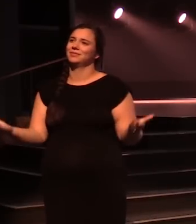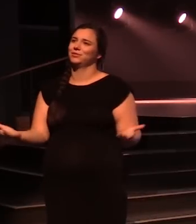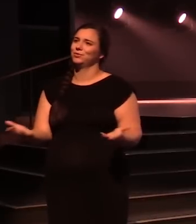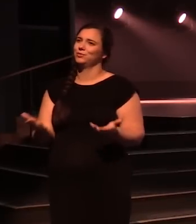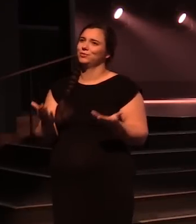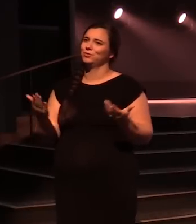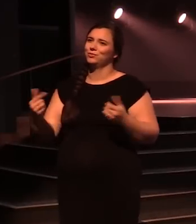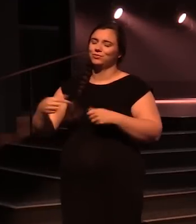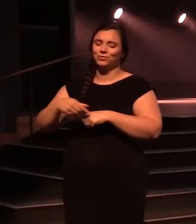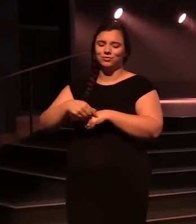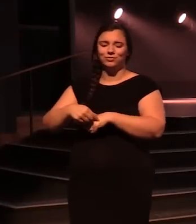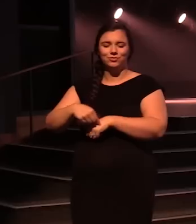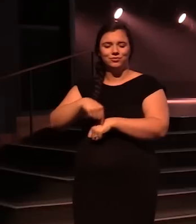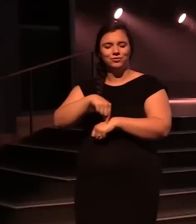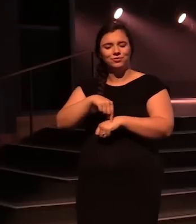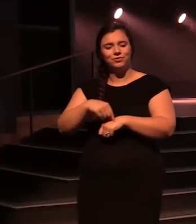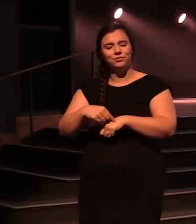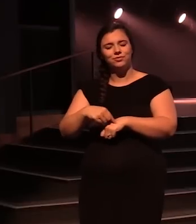below.